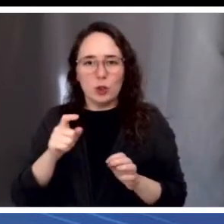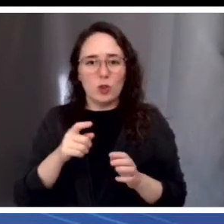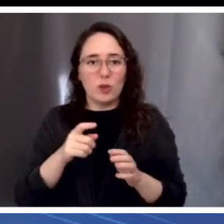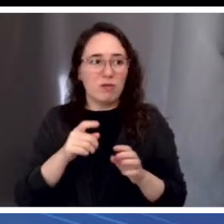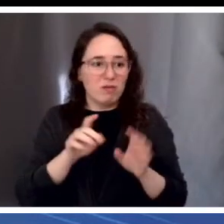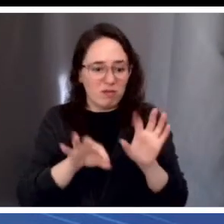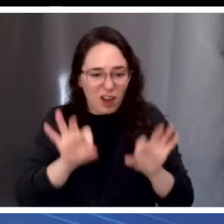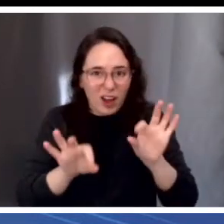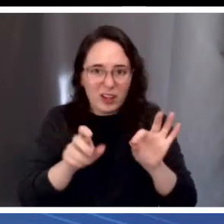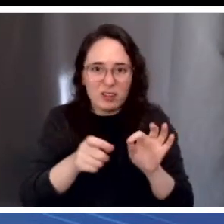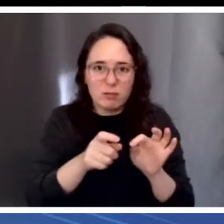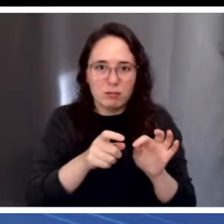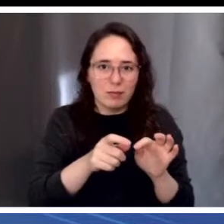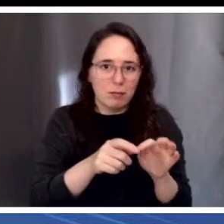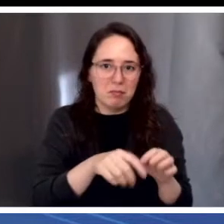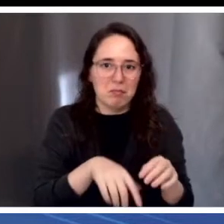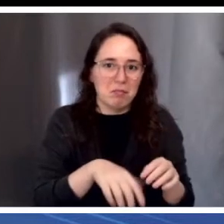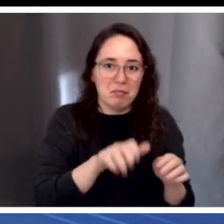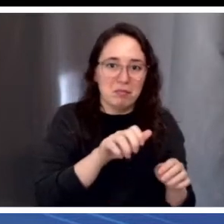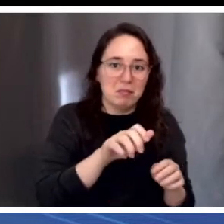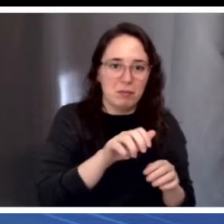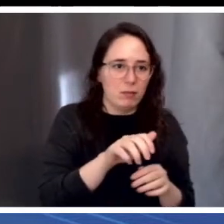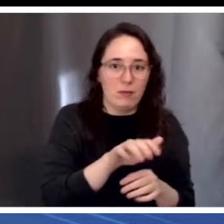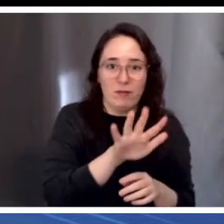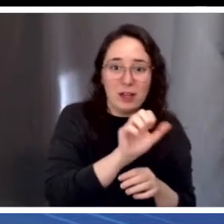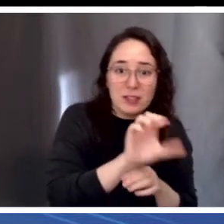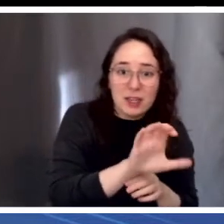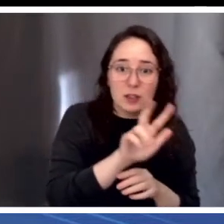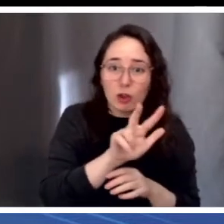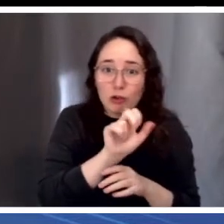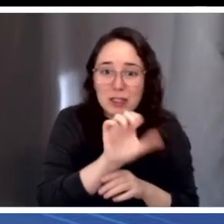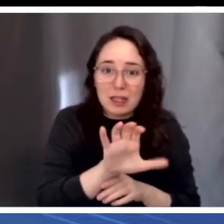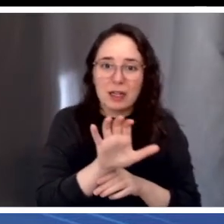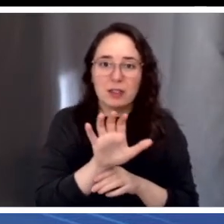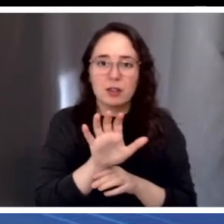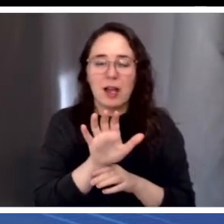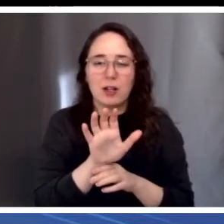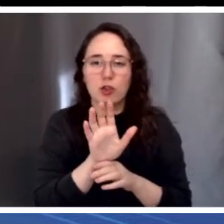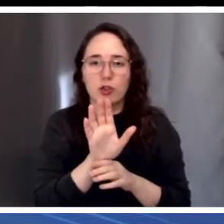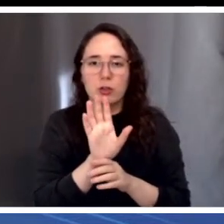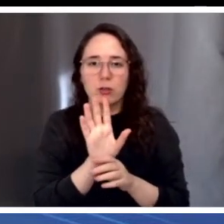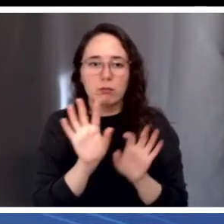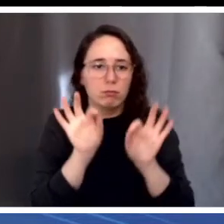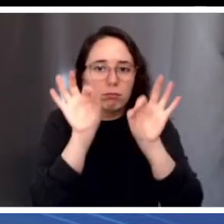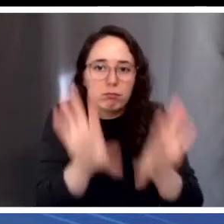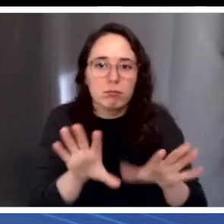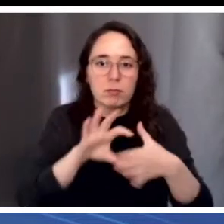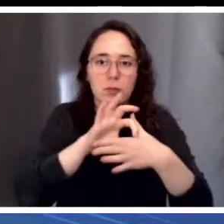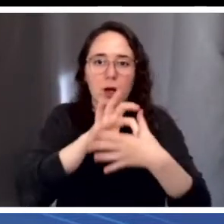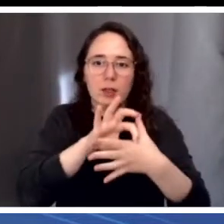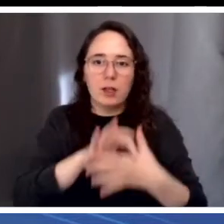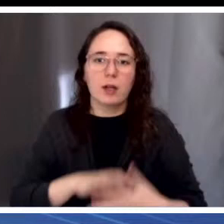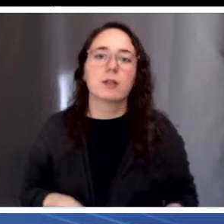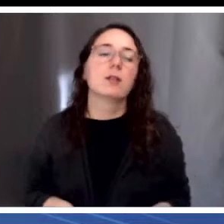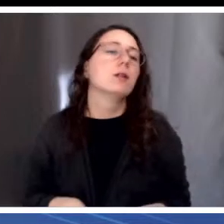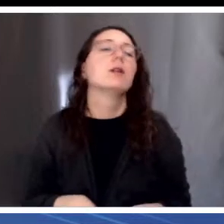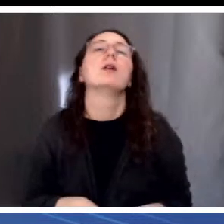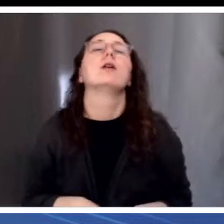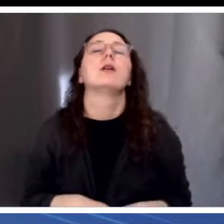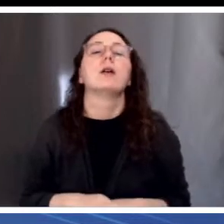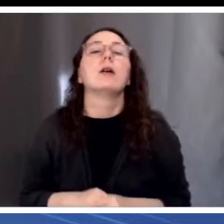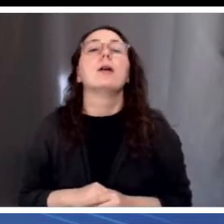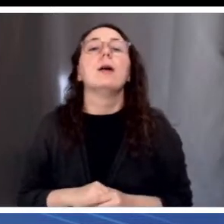what I need to describe, and just basically give context to what's happening. Now, the natural information, which